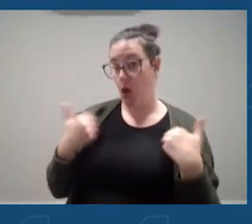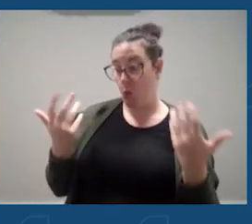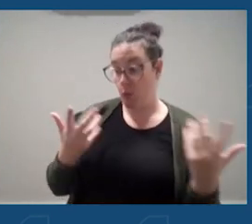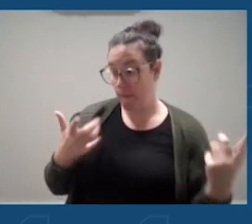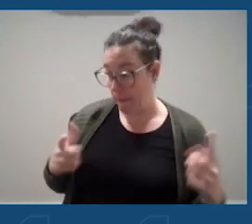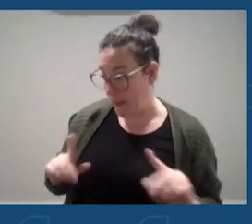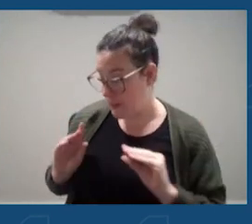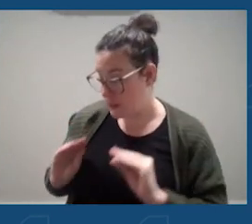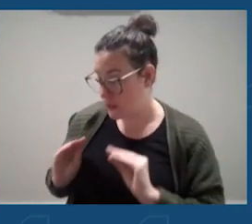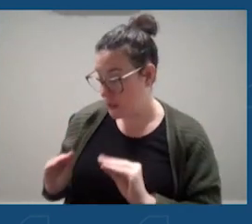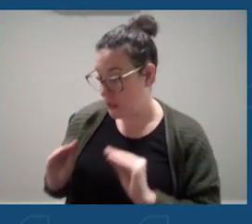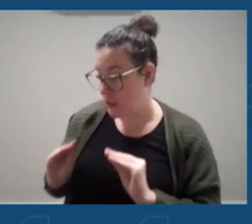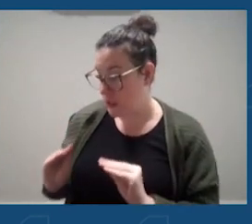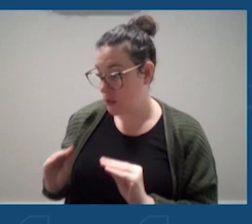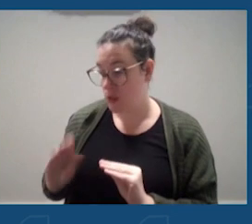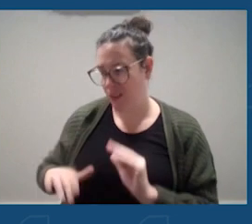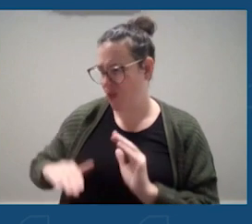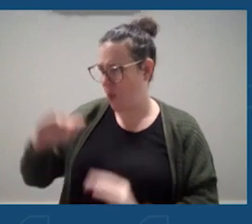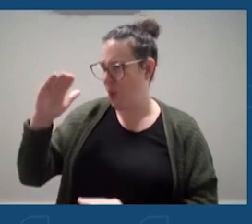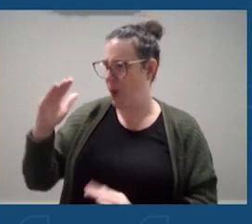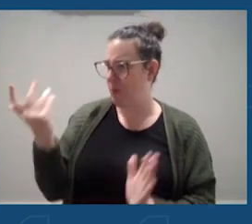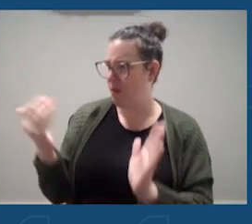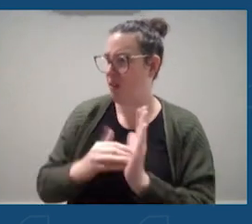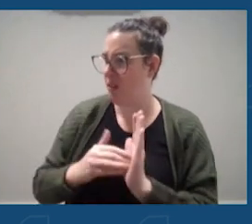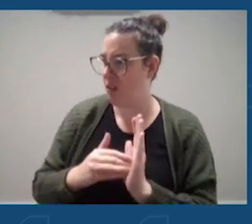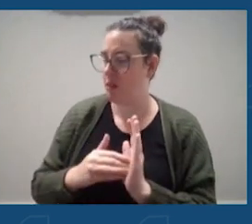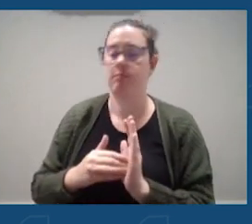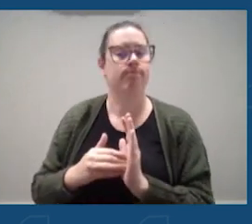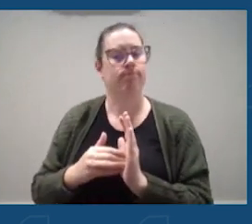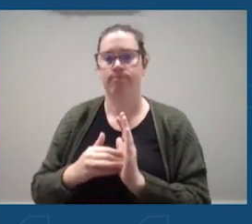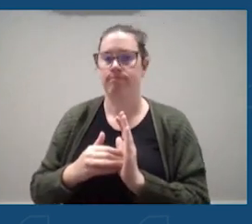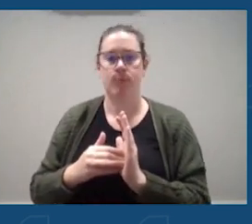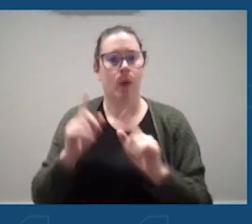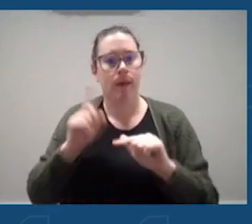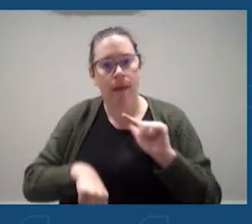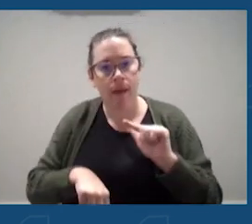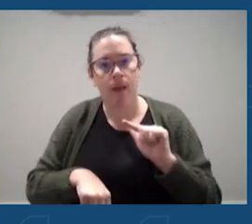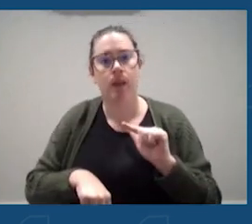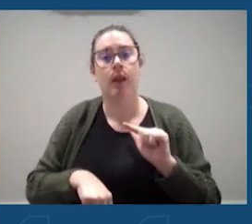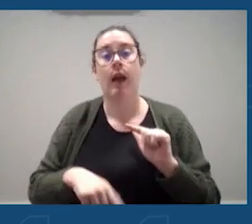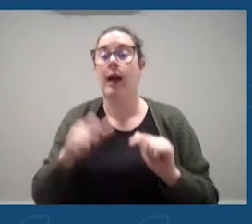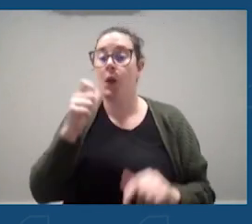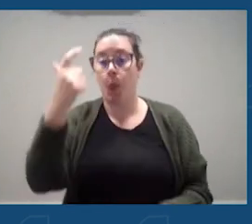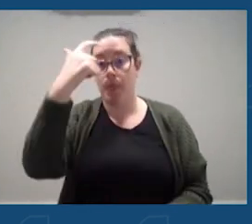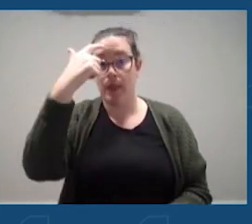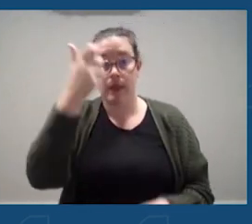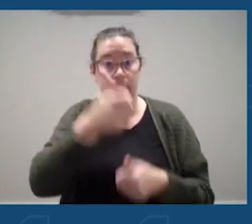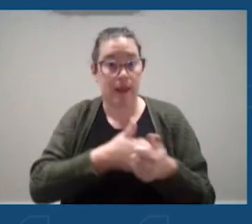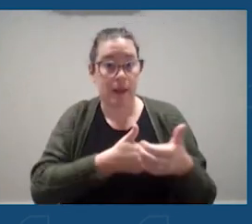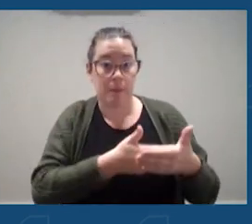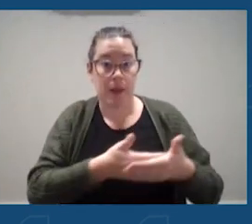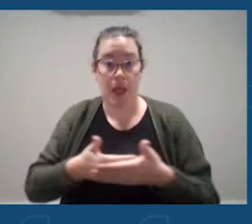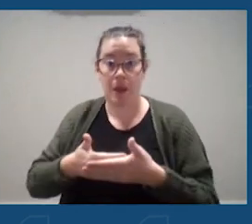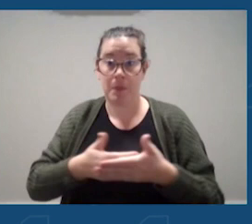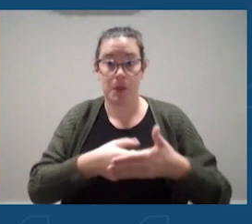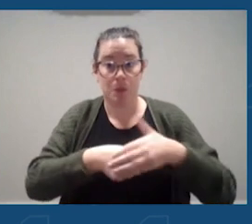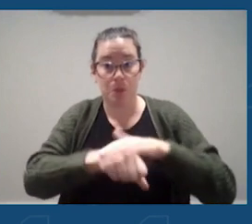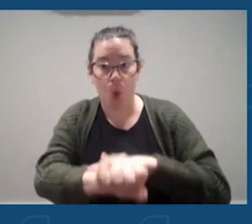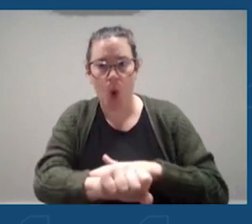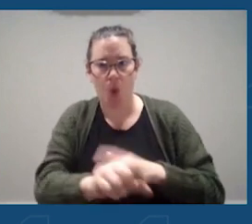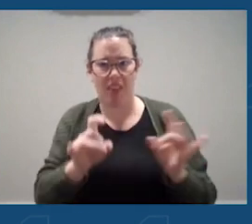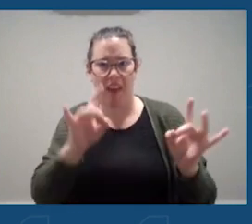because we cannot have these horrors repeated. And I don't think any babies are born with their kind of hate in their heart.